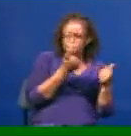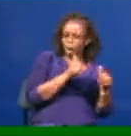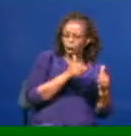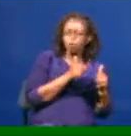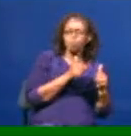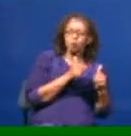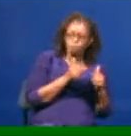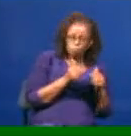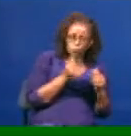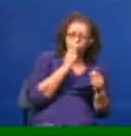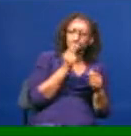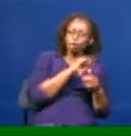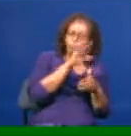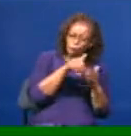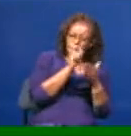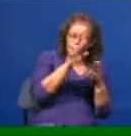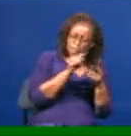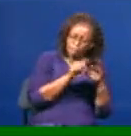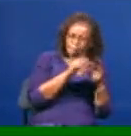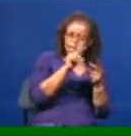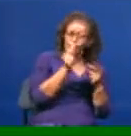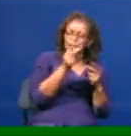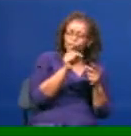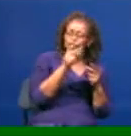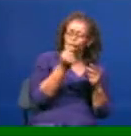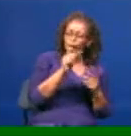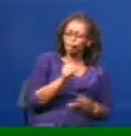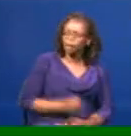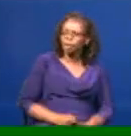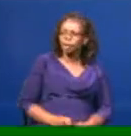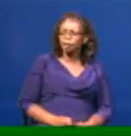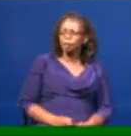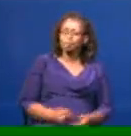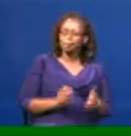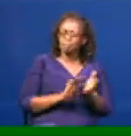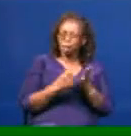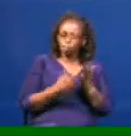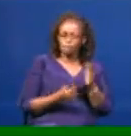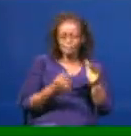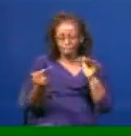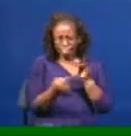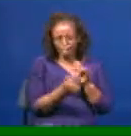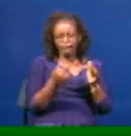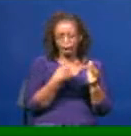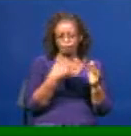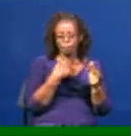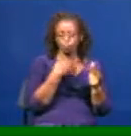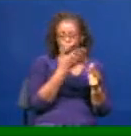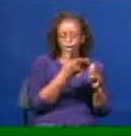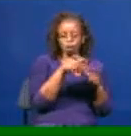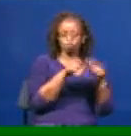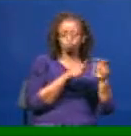at KenGen. It shows that there are cartels that are controlling Kenya